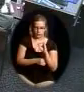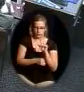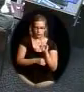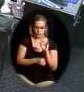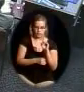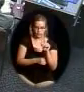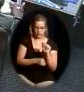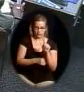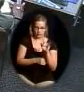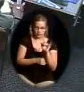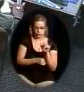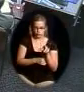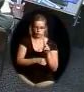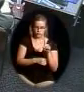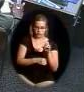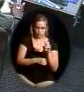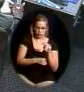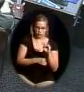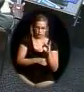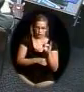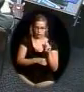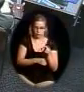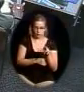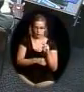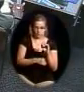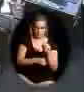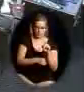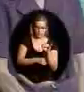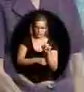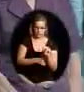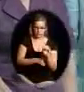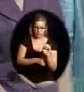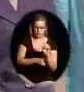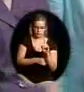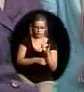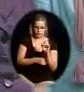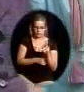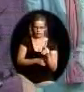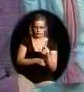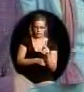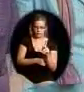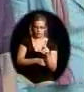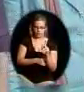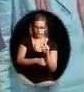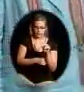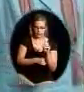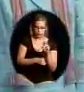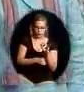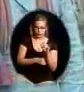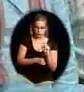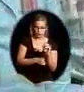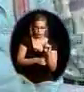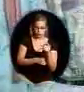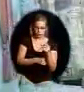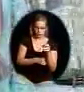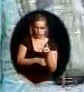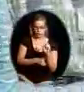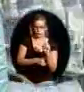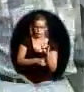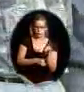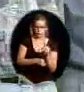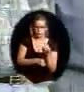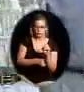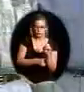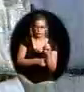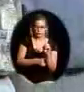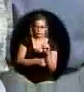Lester, Don Miller, Maxine Newmer, Neil Powers, Dick Schwartzbeck, Doris Springer, Susie Stutzer,